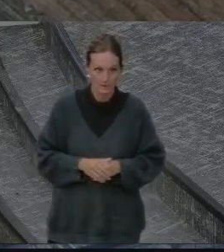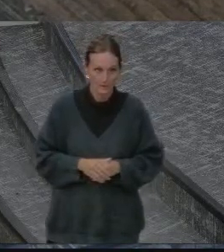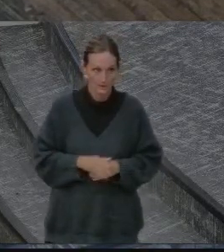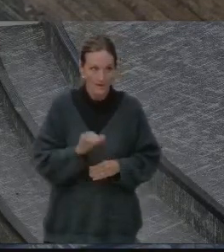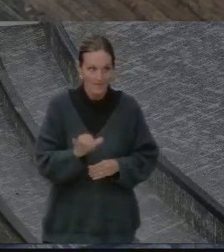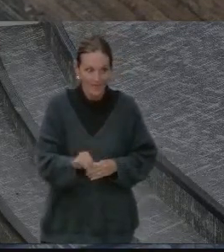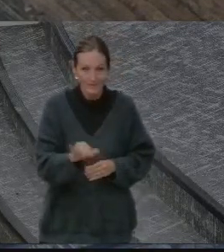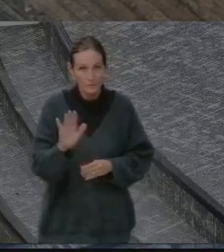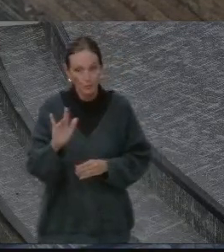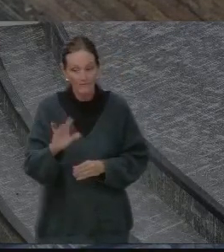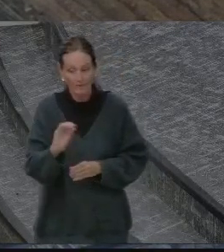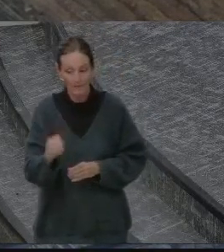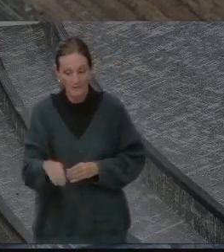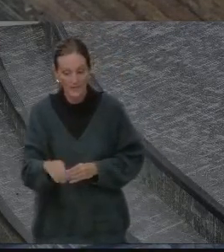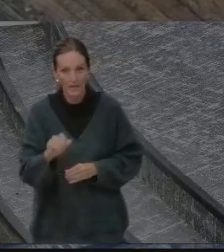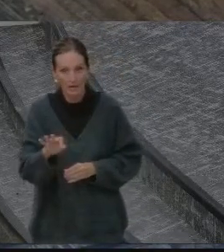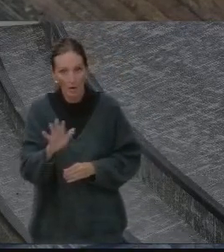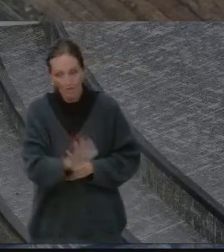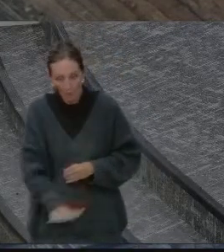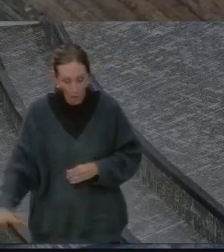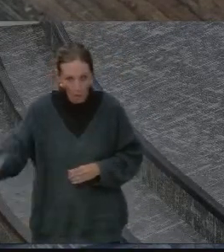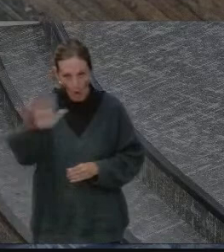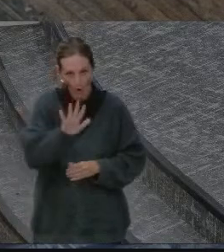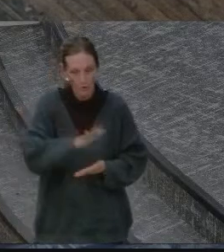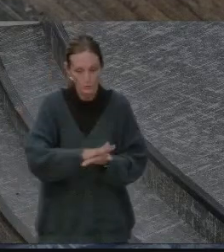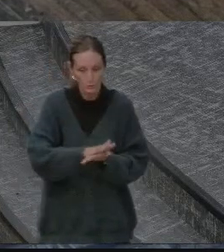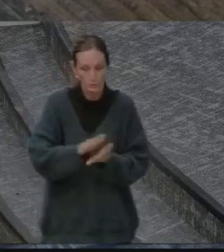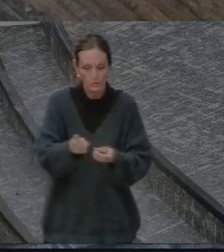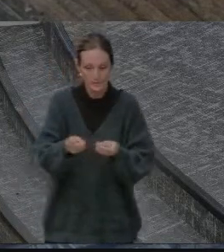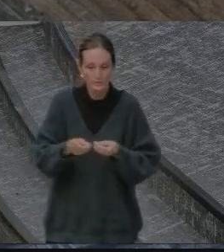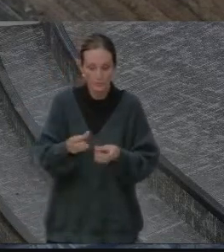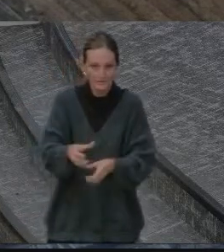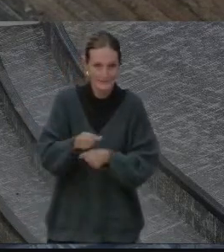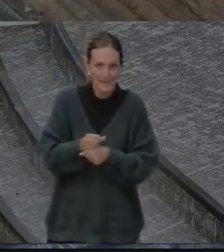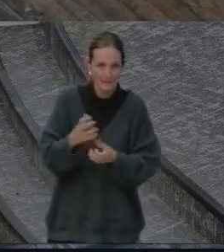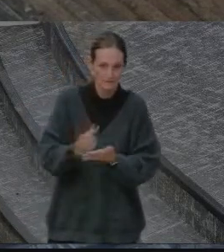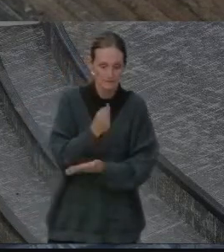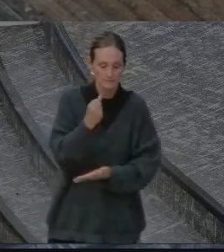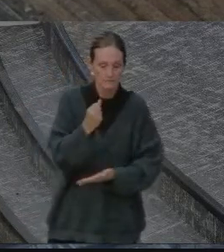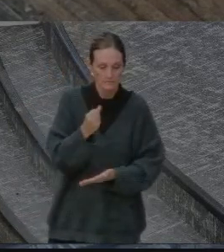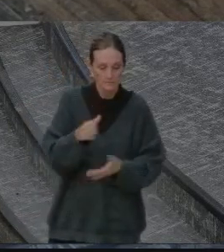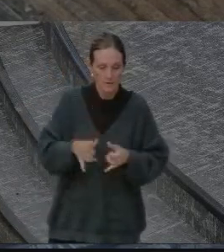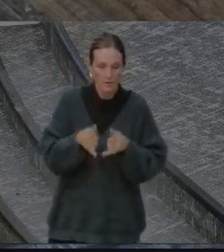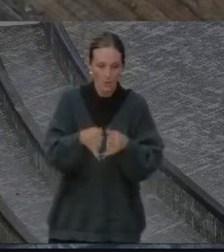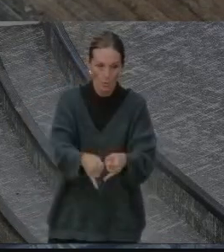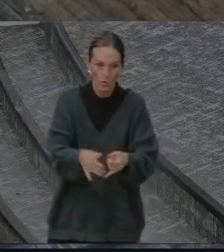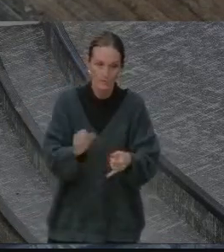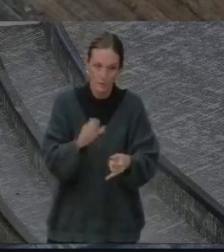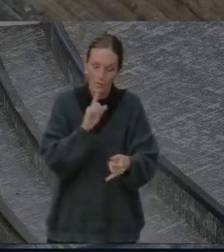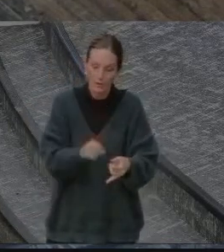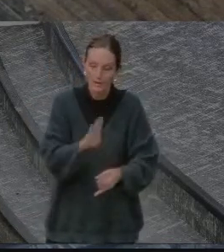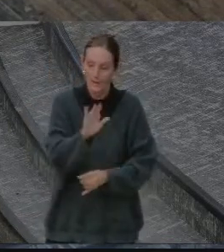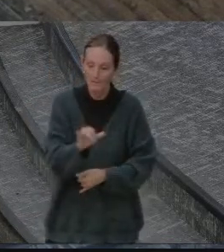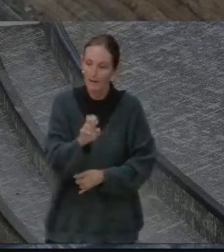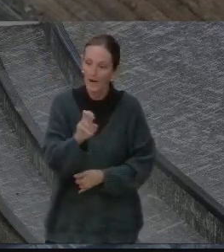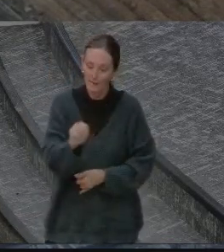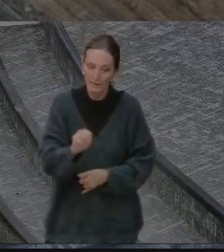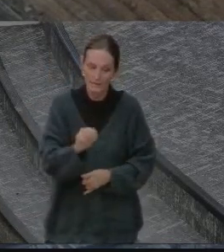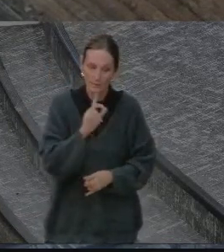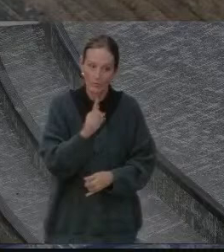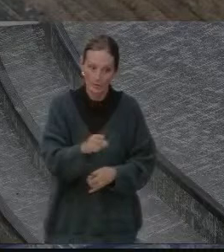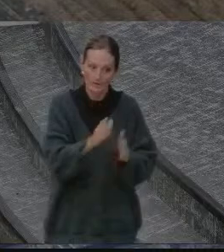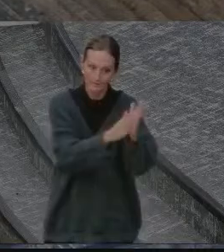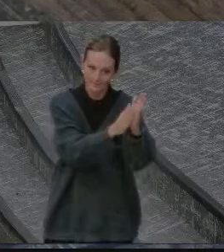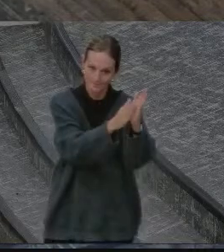25% of all school districts receive this award. So I think Byron really deserves a round of applause for everything that he did.